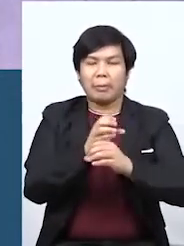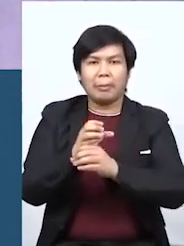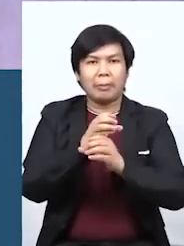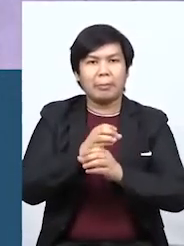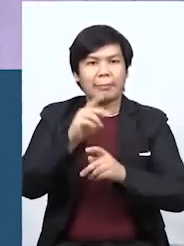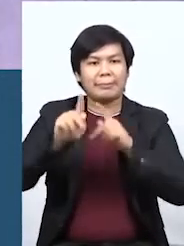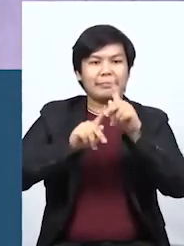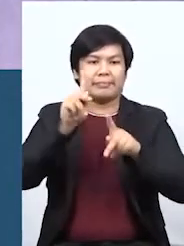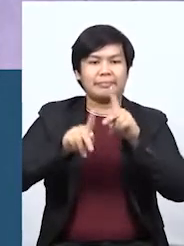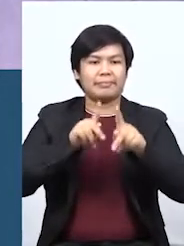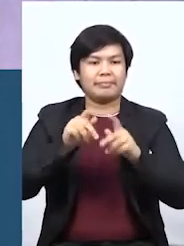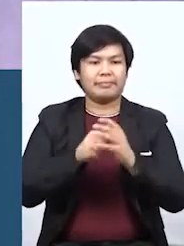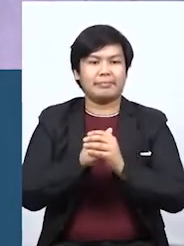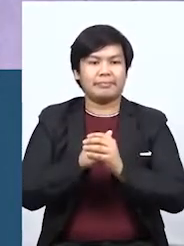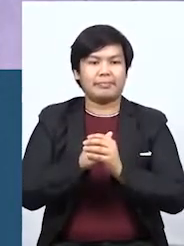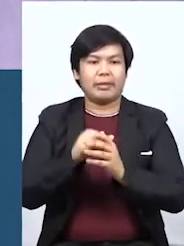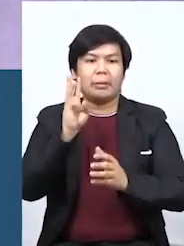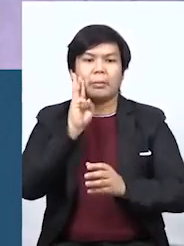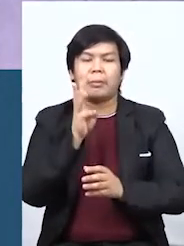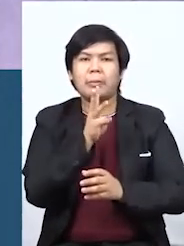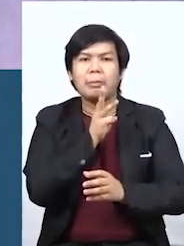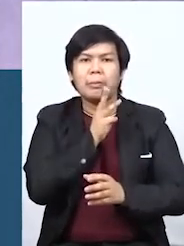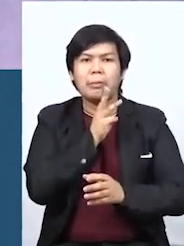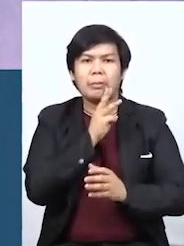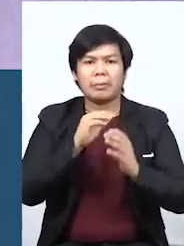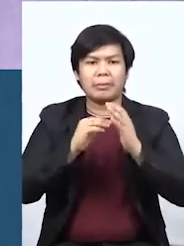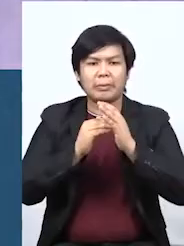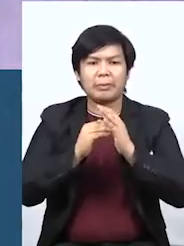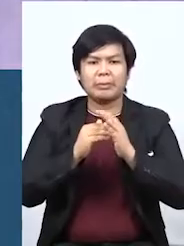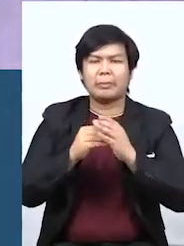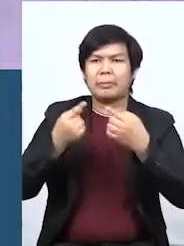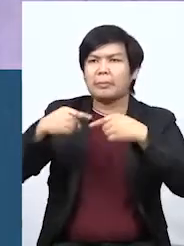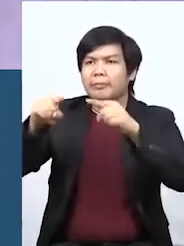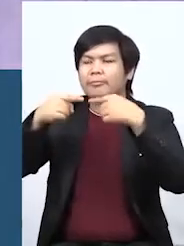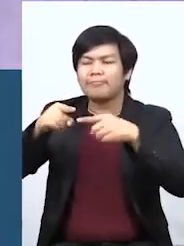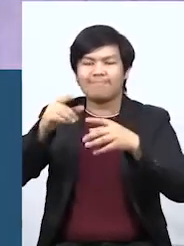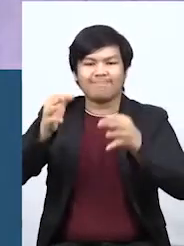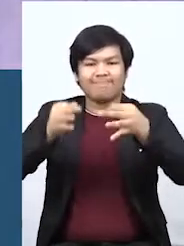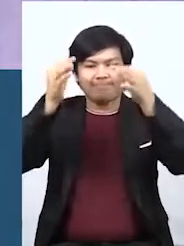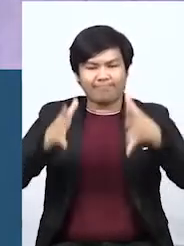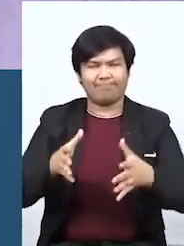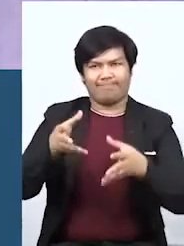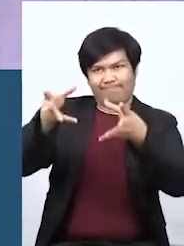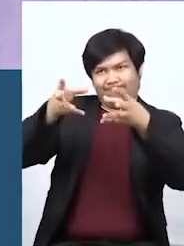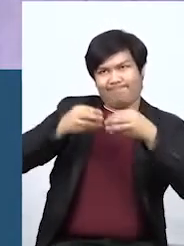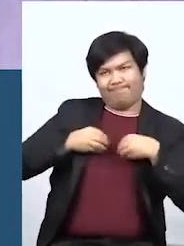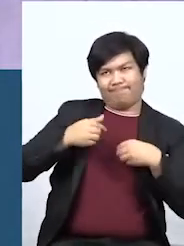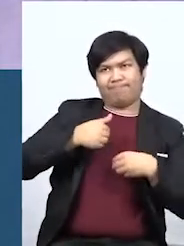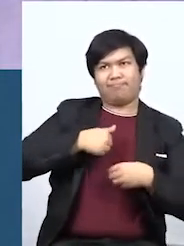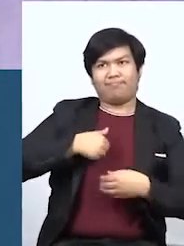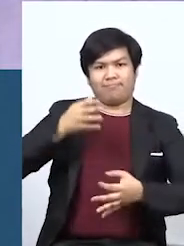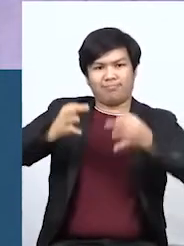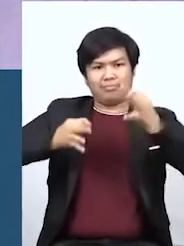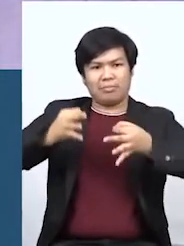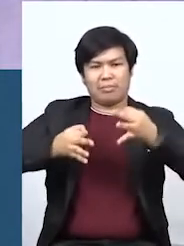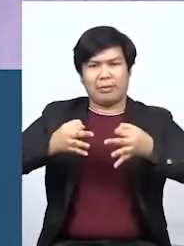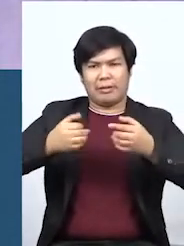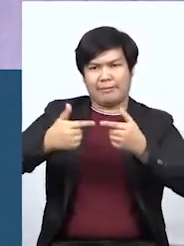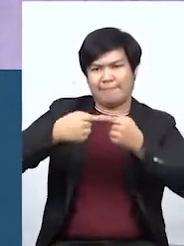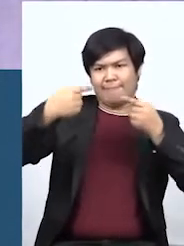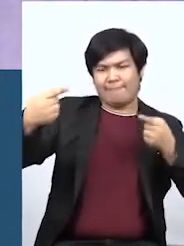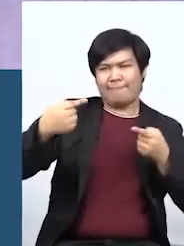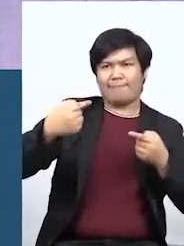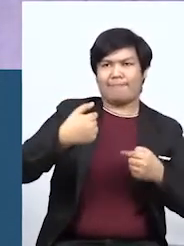people a widow of that City came to him repeatedly saying give me justice in this dispute with my